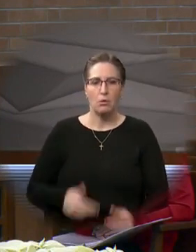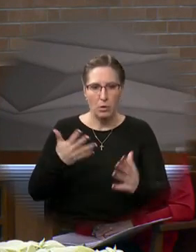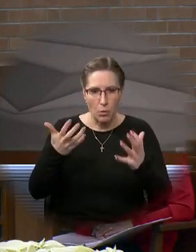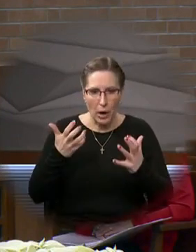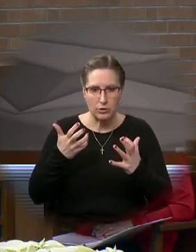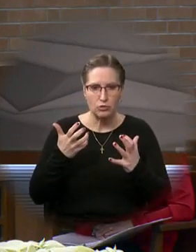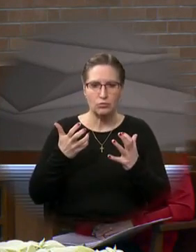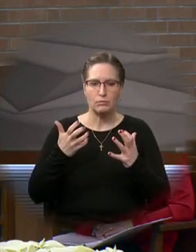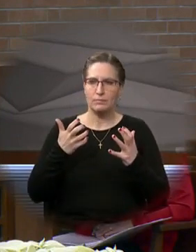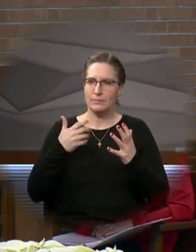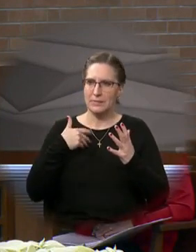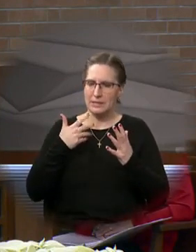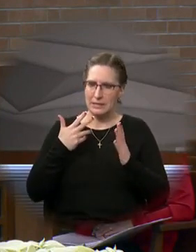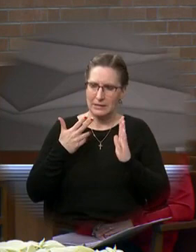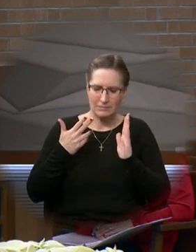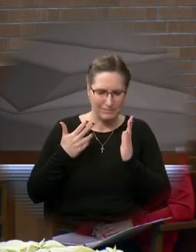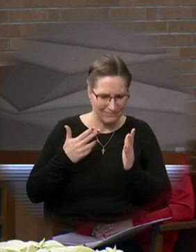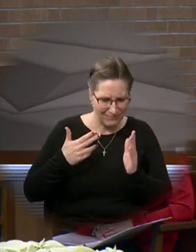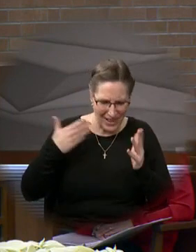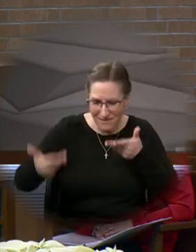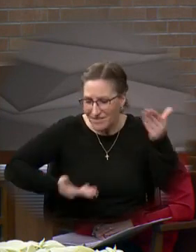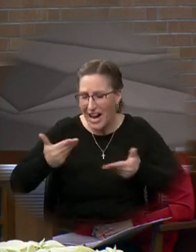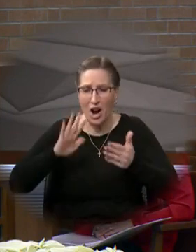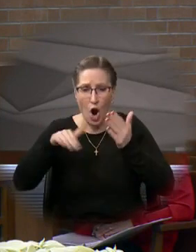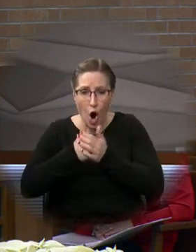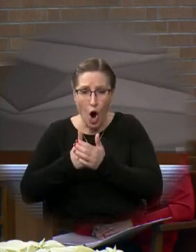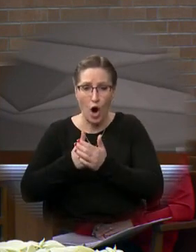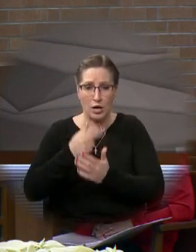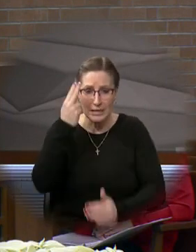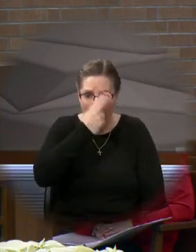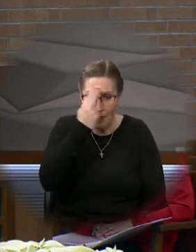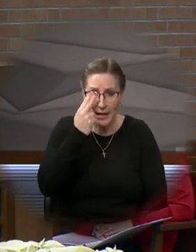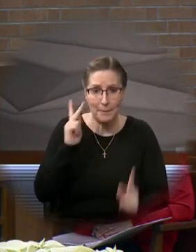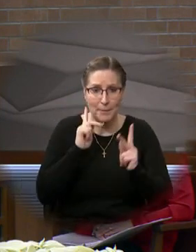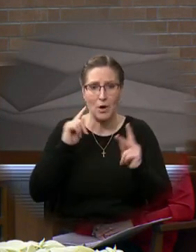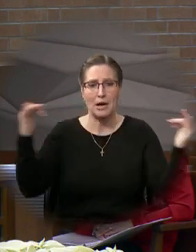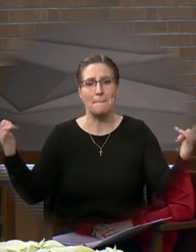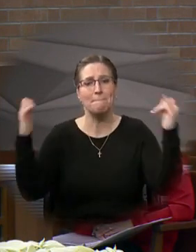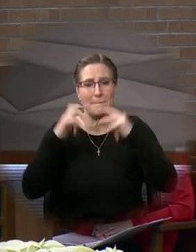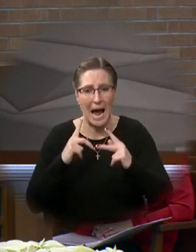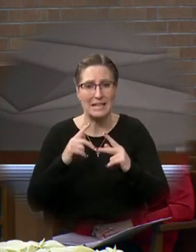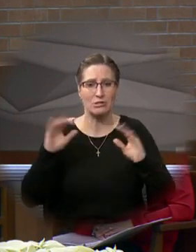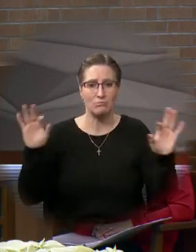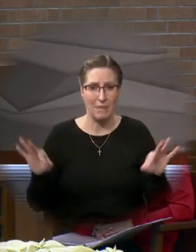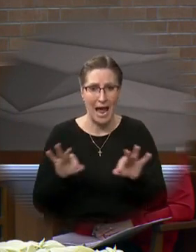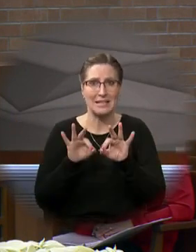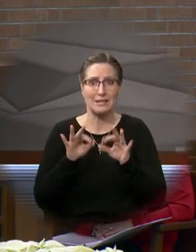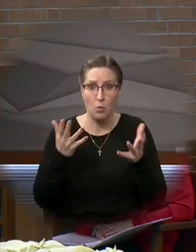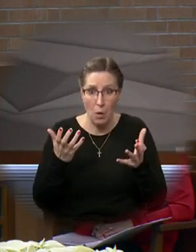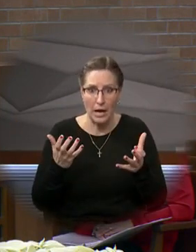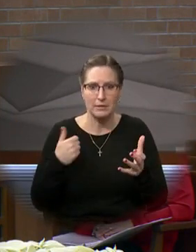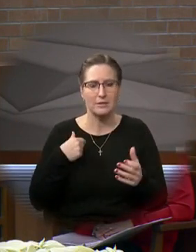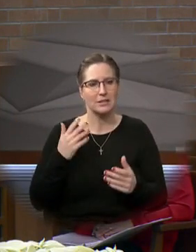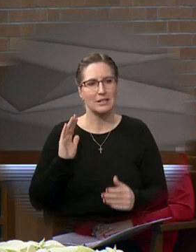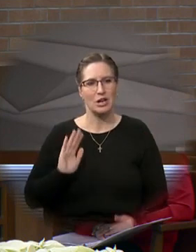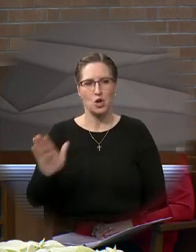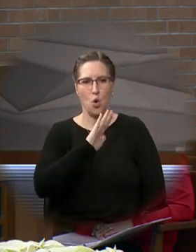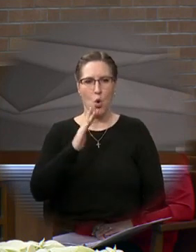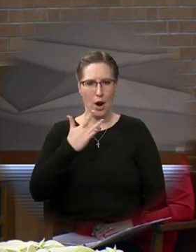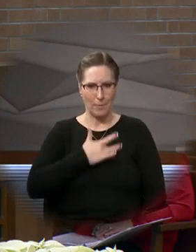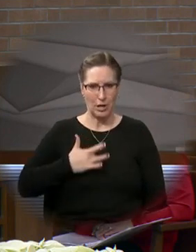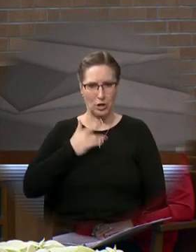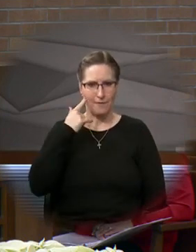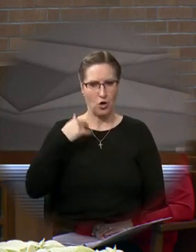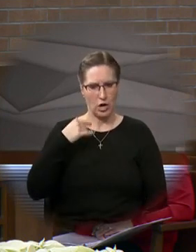to animate, to catechize, to invite all Catholics to come back to Mass, to grow in their appreciation